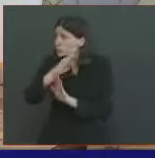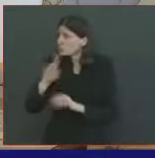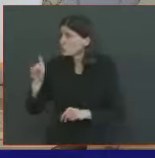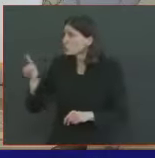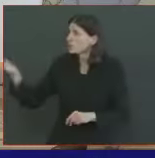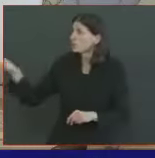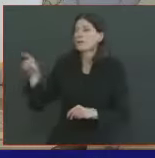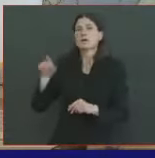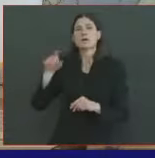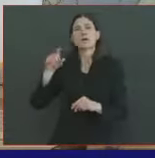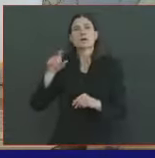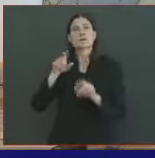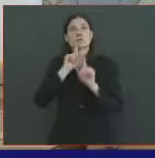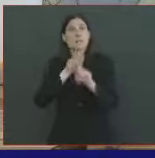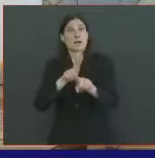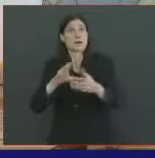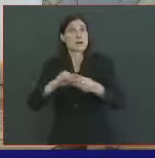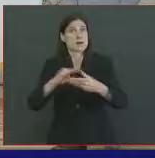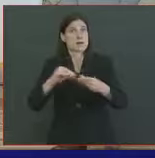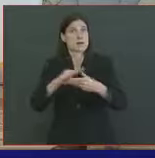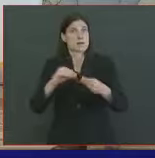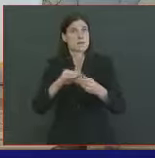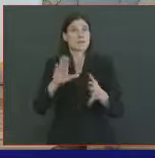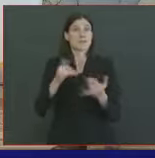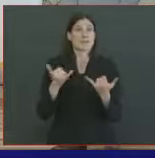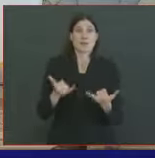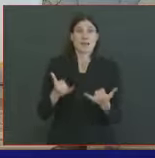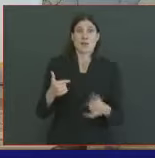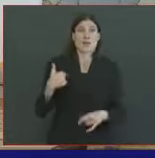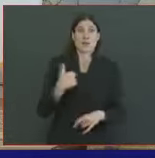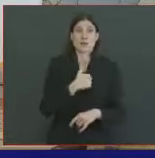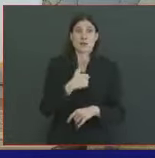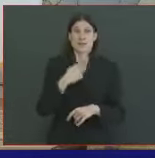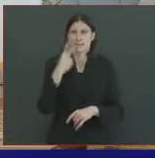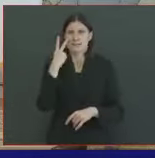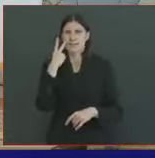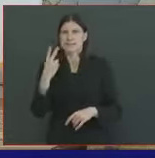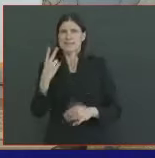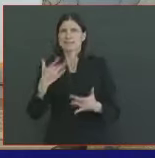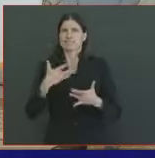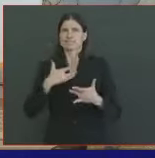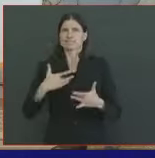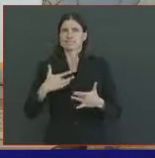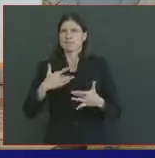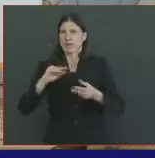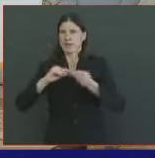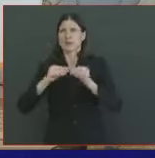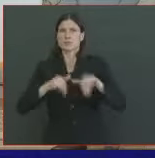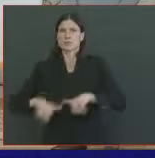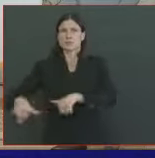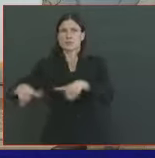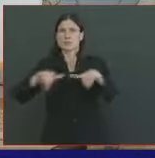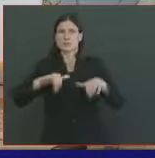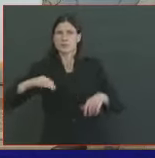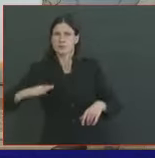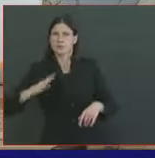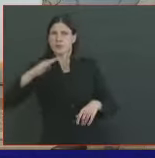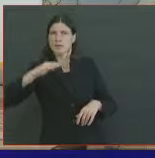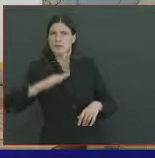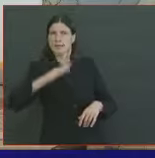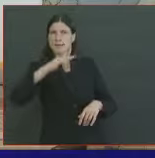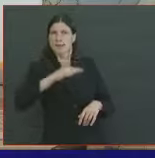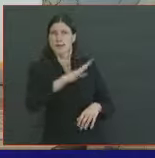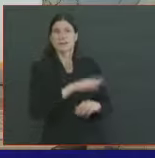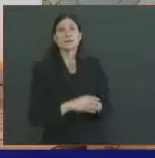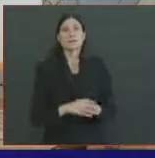up and a down. We see a little bit less testing over the weekend, so we have to take that into account for yesterday.